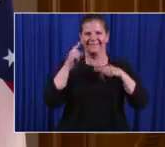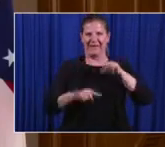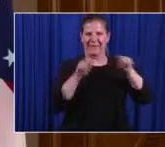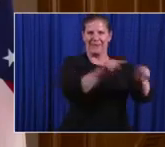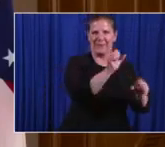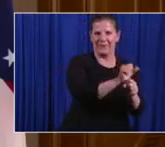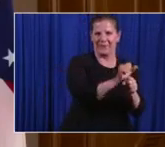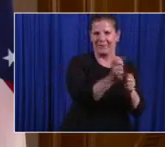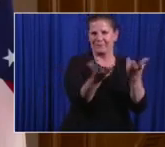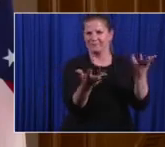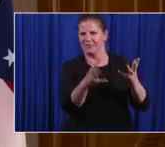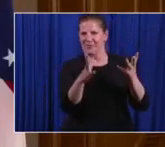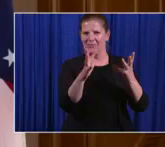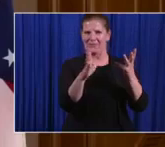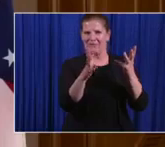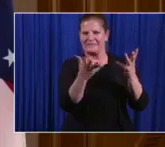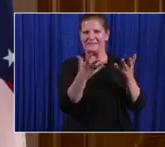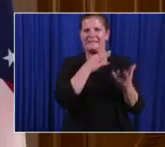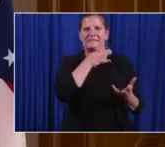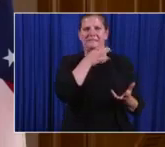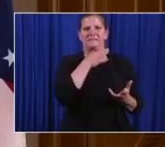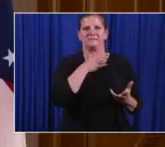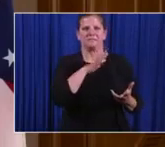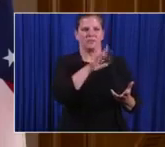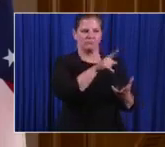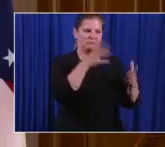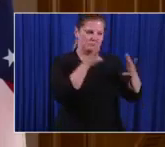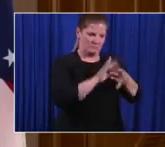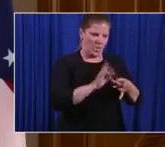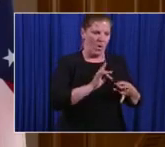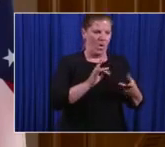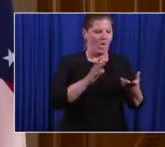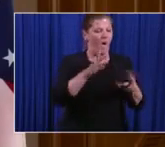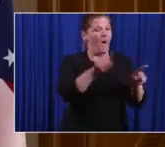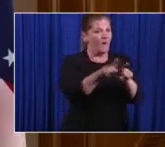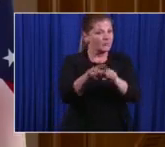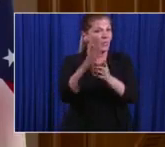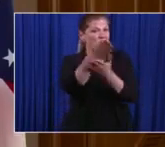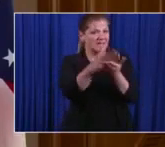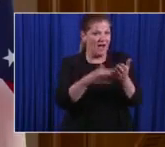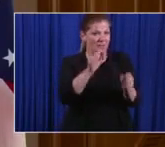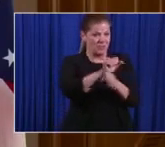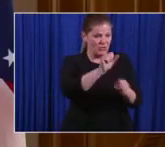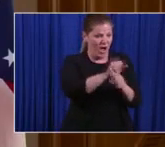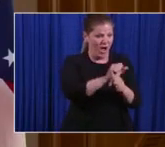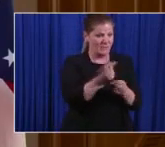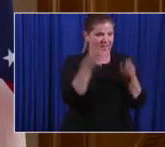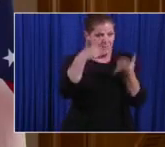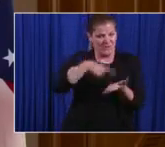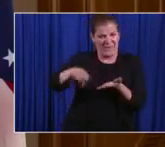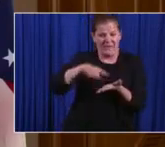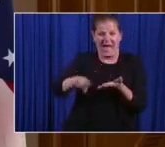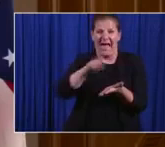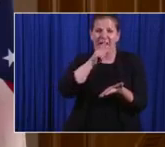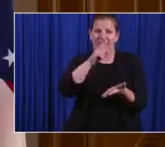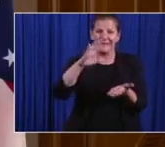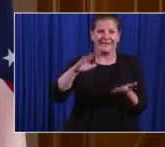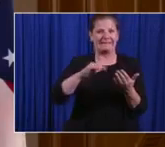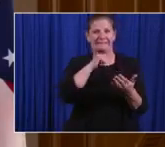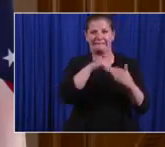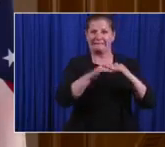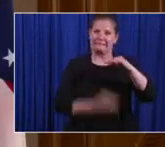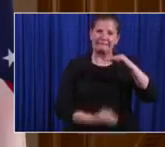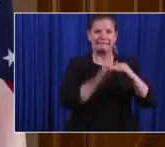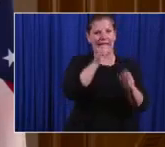argument that jobs have substandard pay despite these increases we've seen in worker productivity and corporate